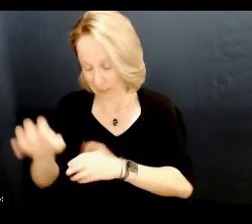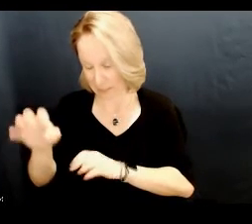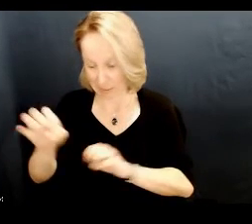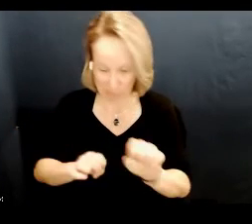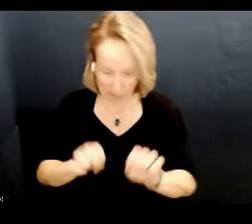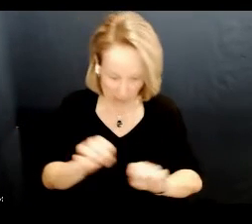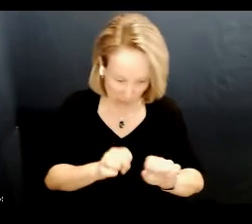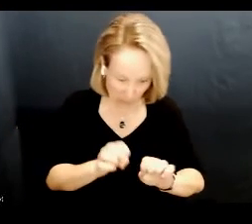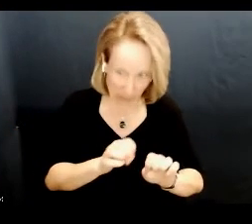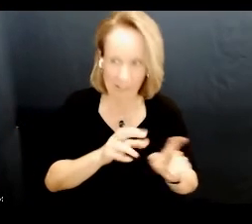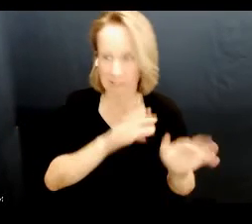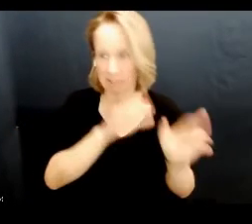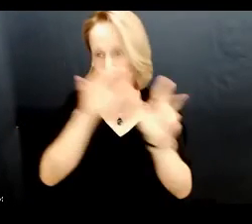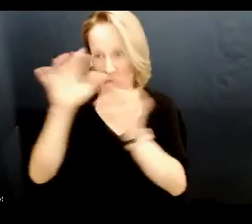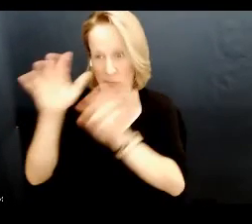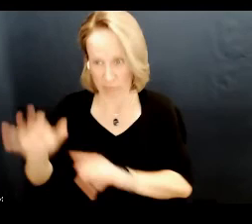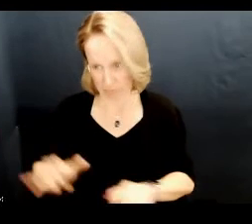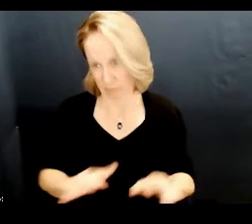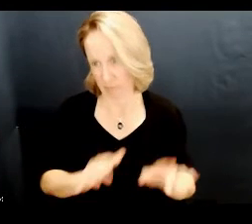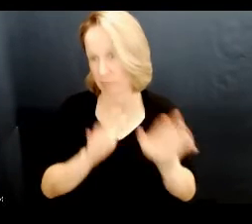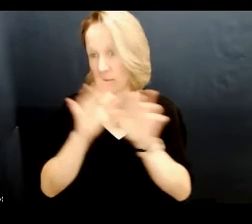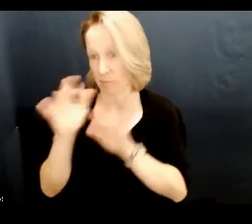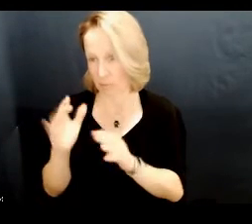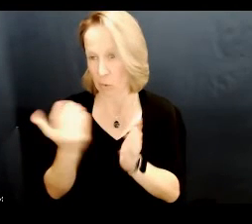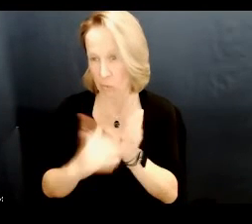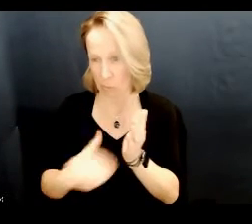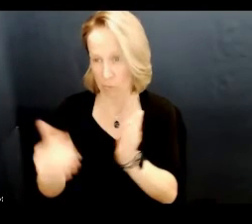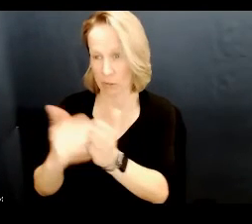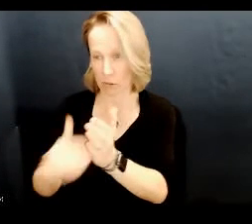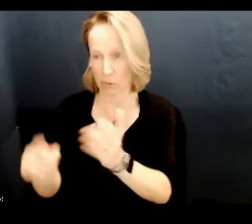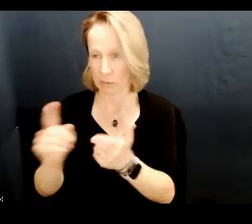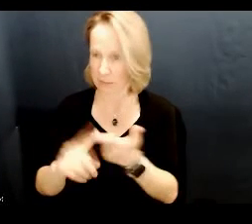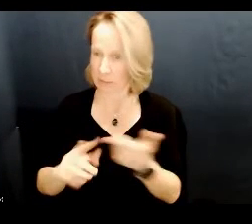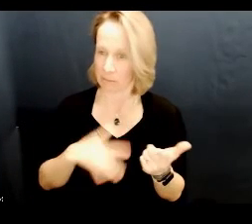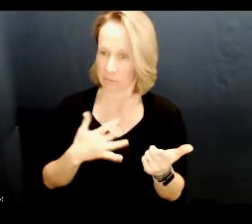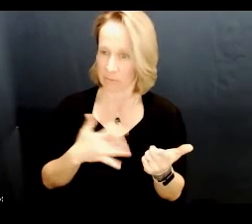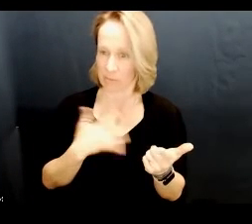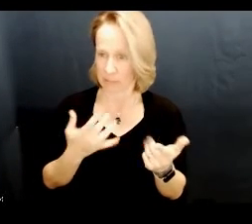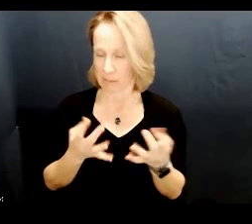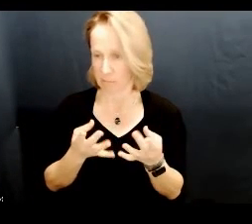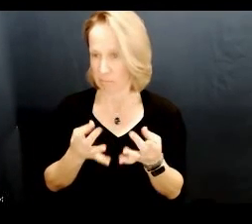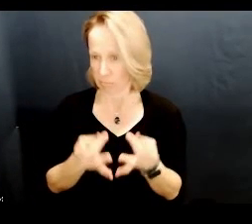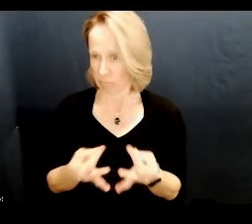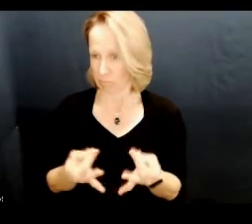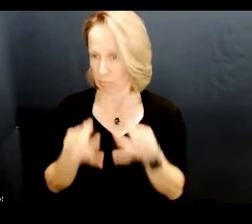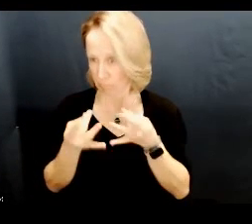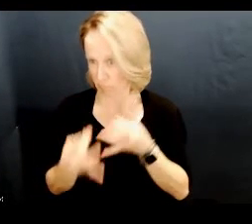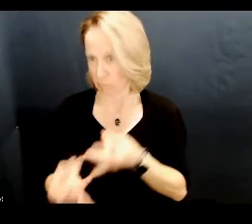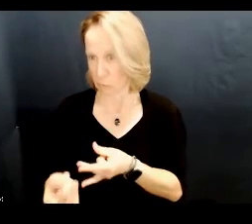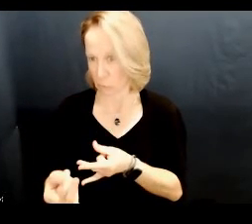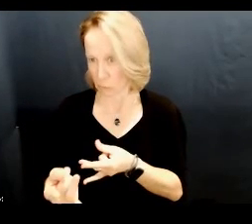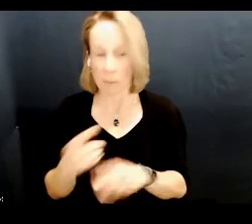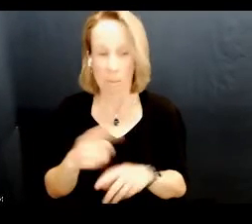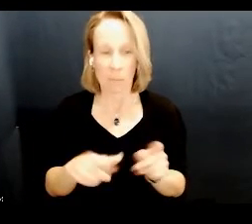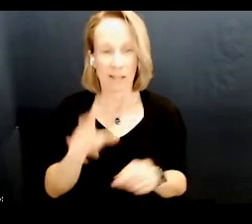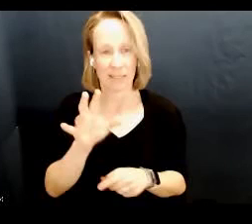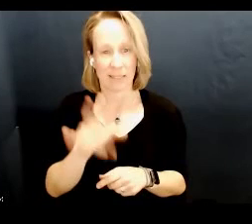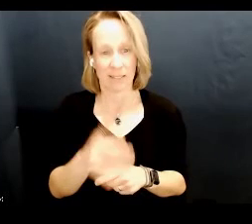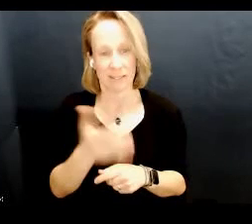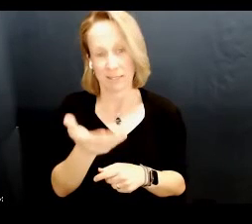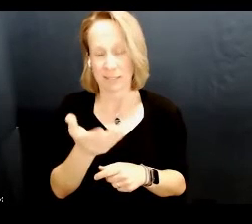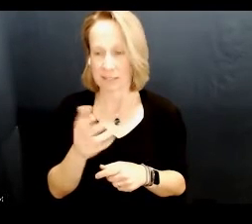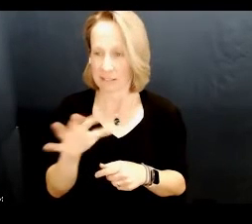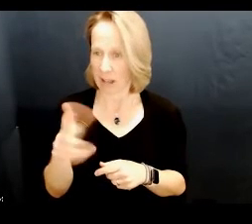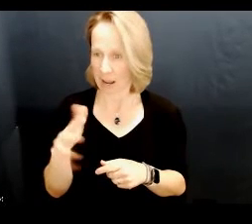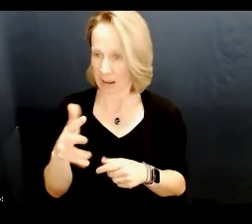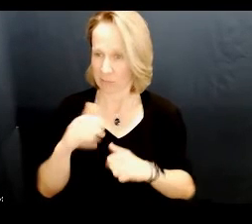right? We'll just keep doing that over and over again. But this is going to be kind of the framework of today's presentation and